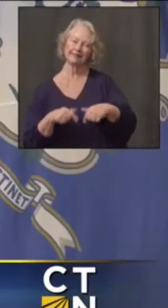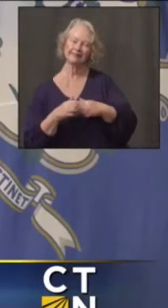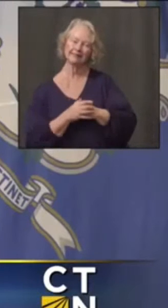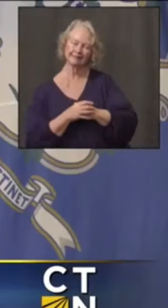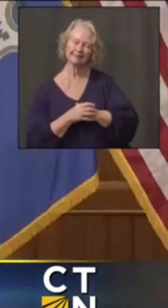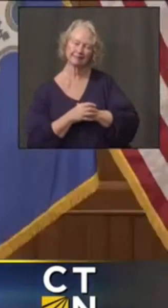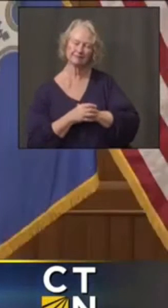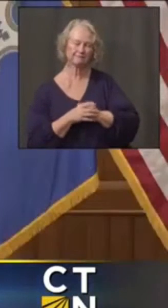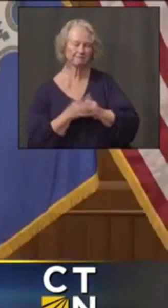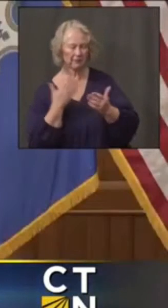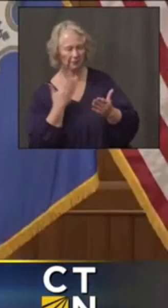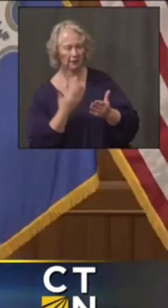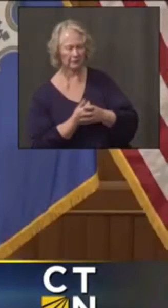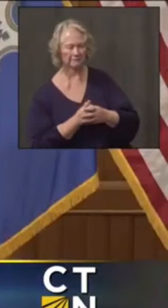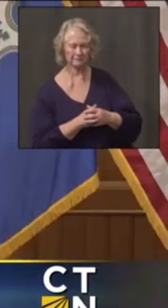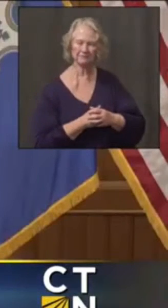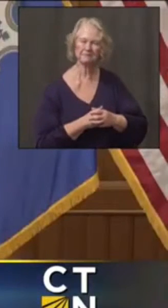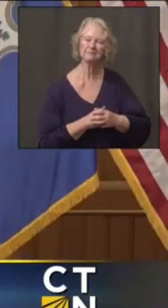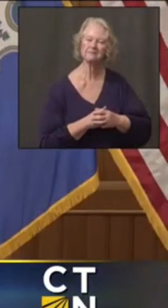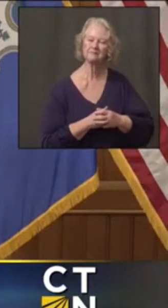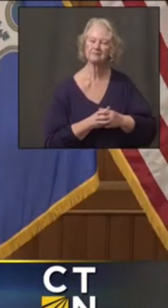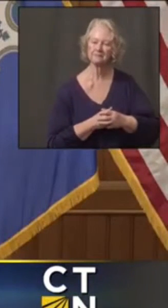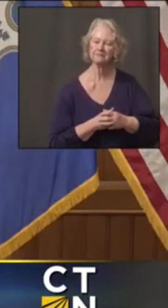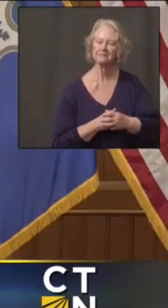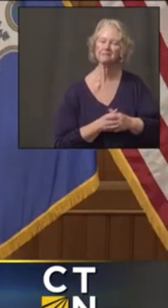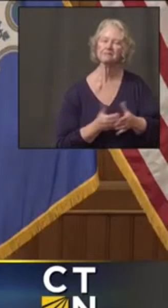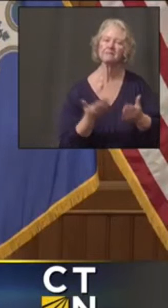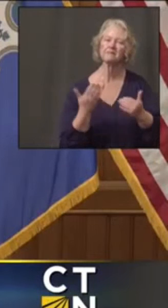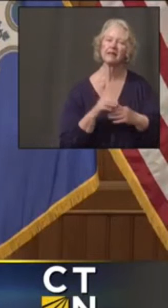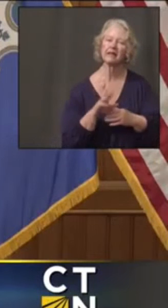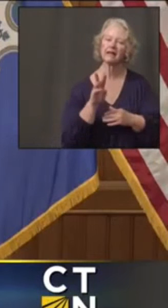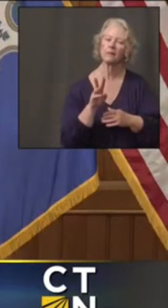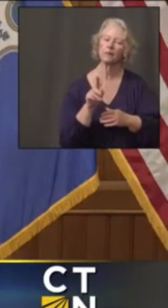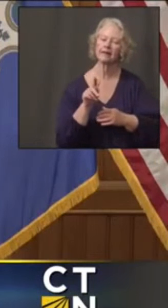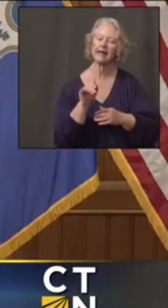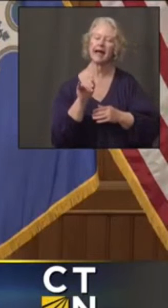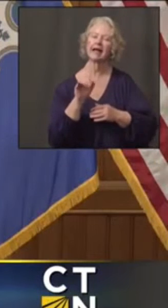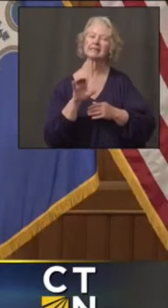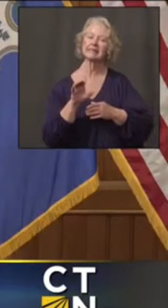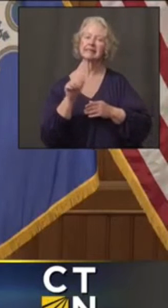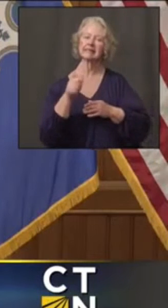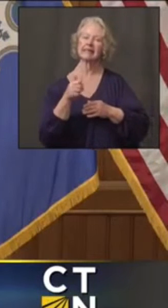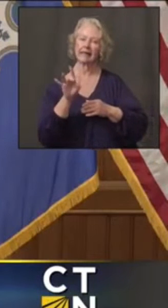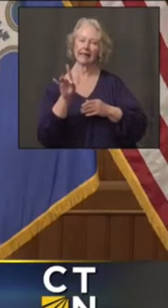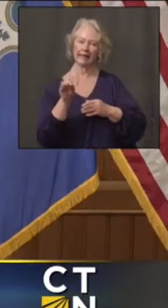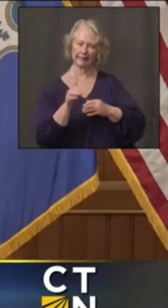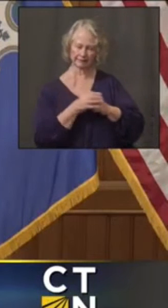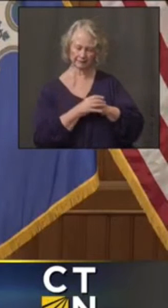Thank you very much. Appreciate it. All right, moving on to WTIC 1080 News.